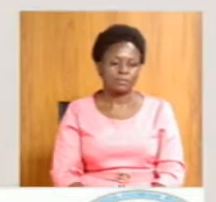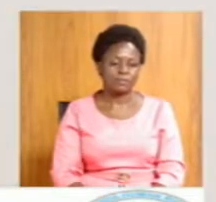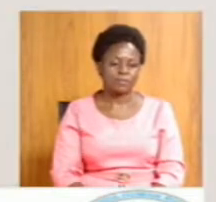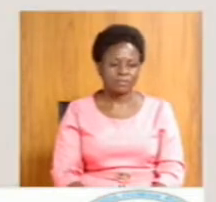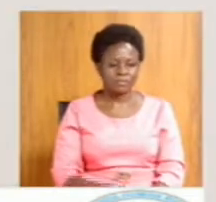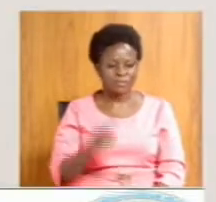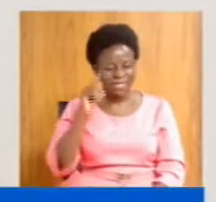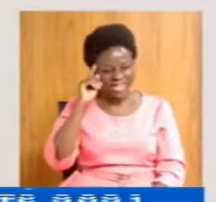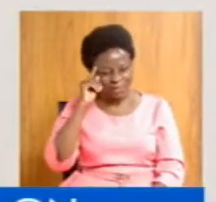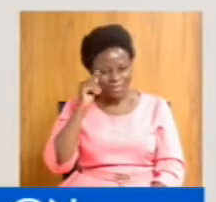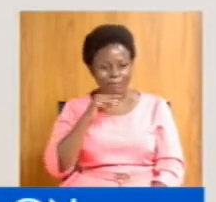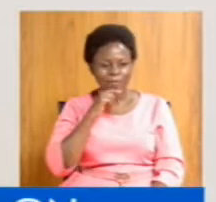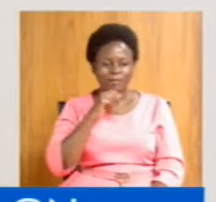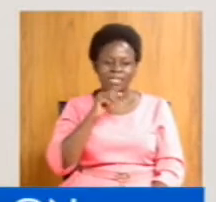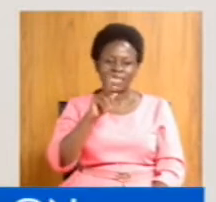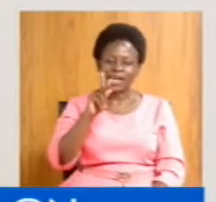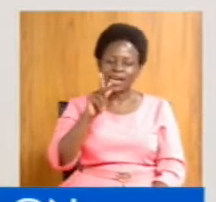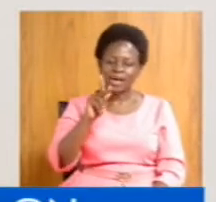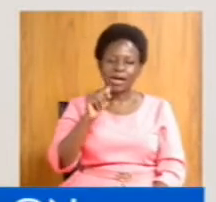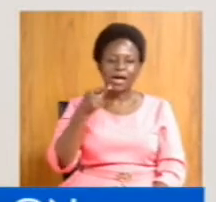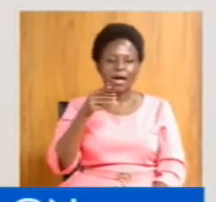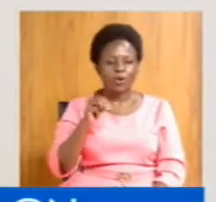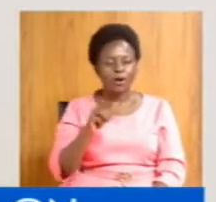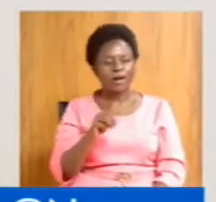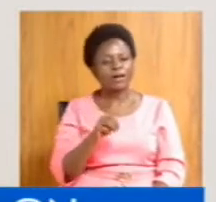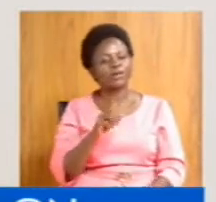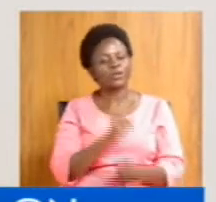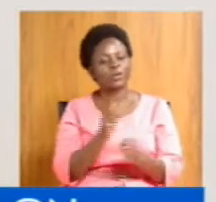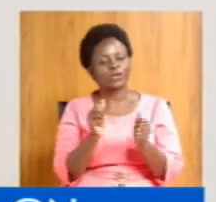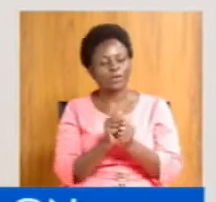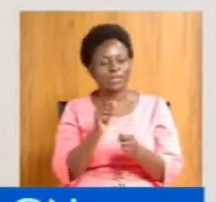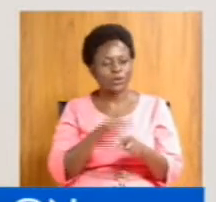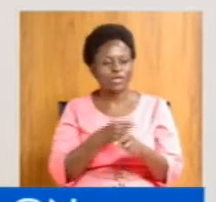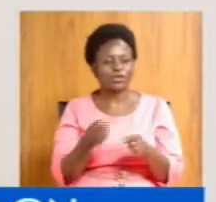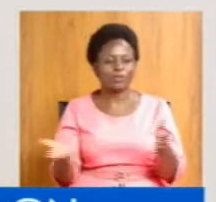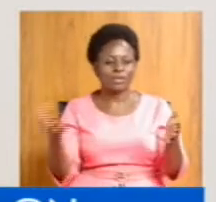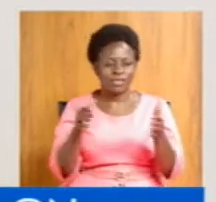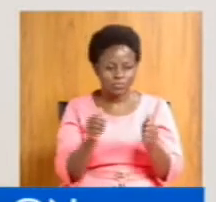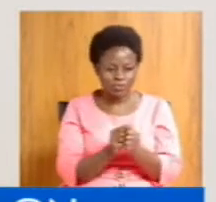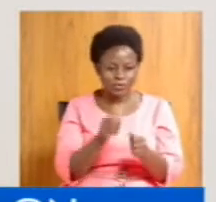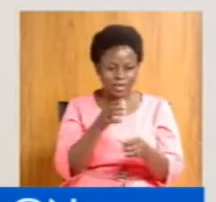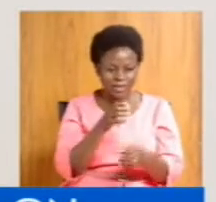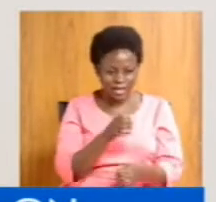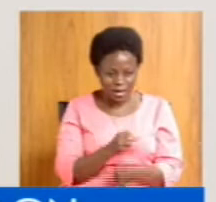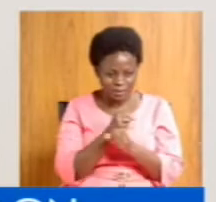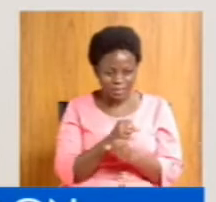I can imagine Mr. Kagwa and Mr. Mukunda you work together sometimes when you're trying to put together budgets and